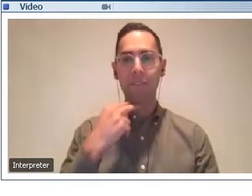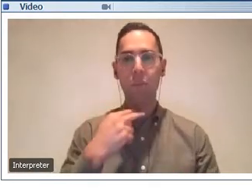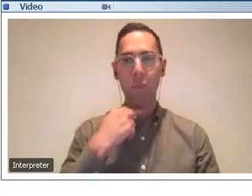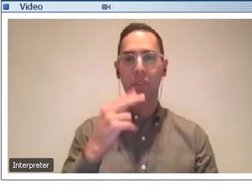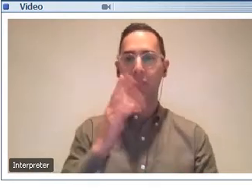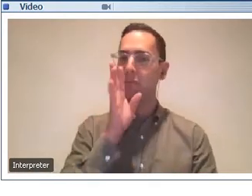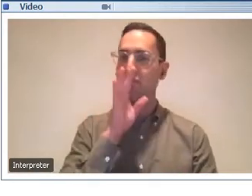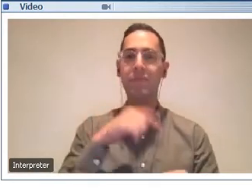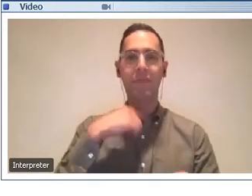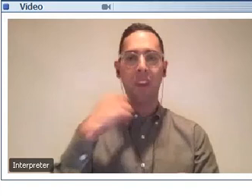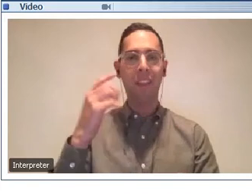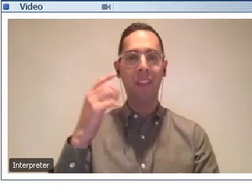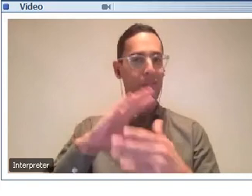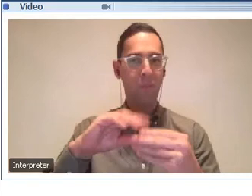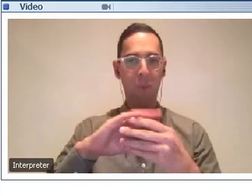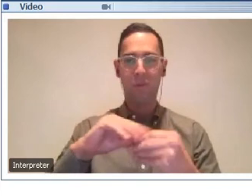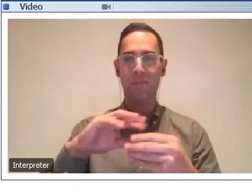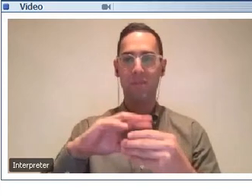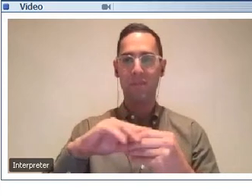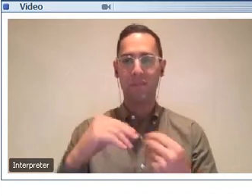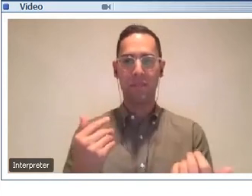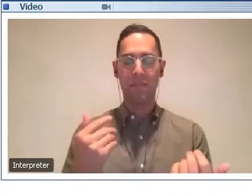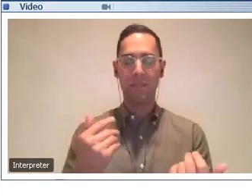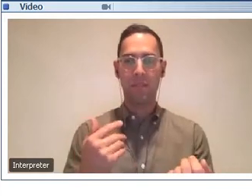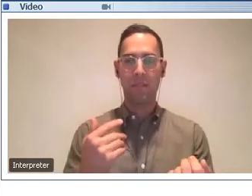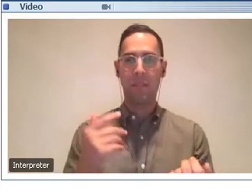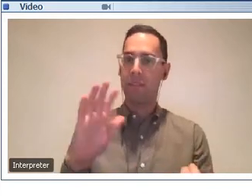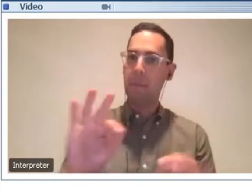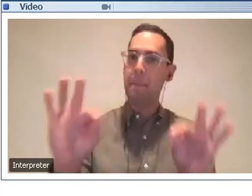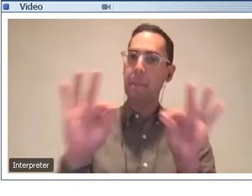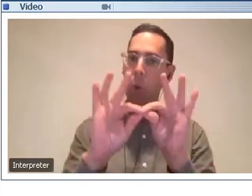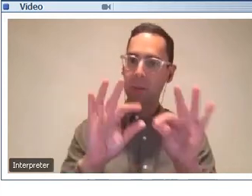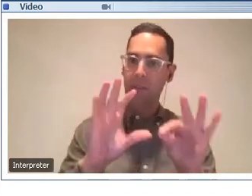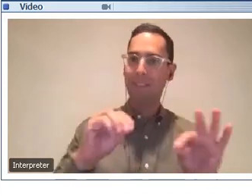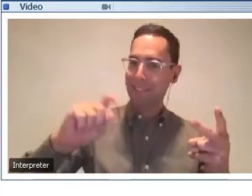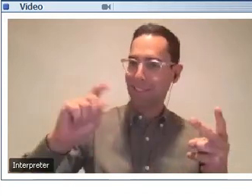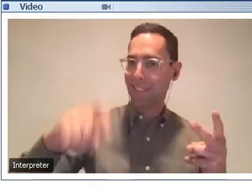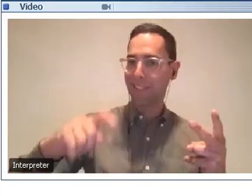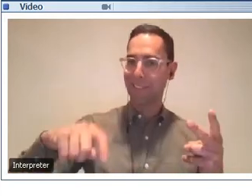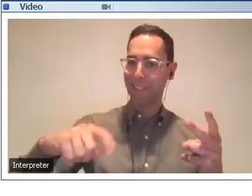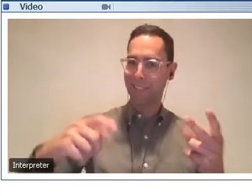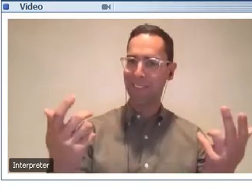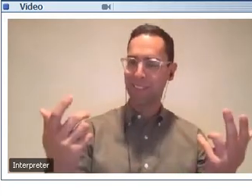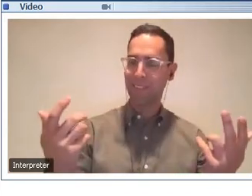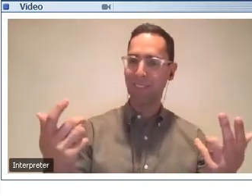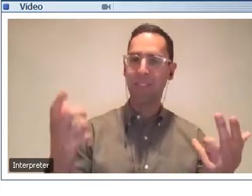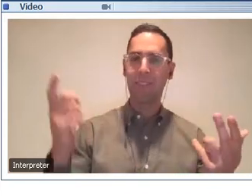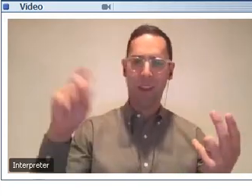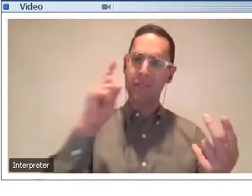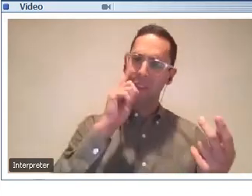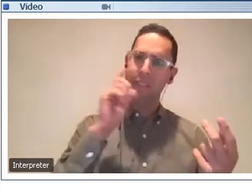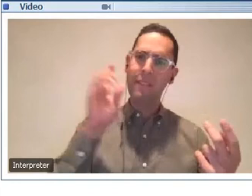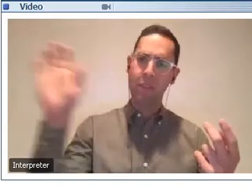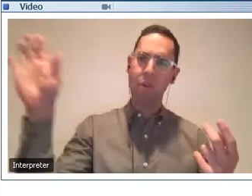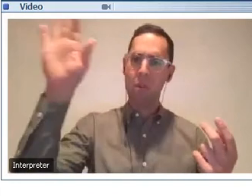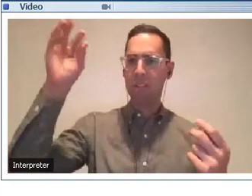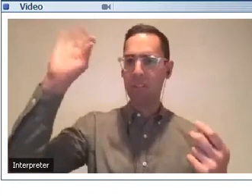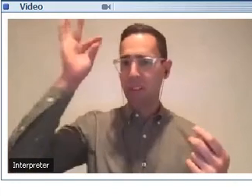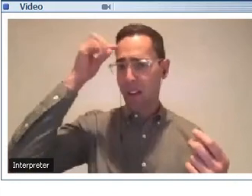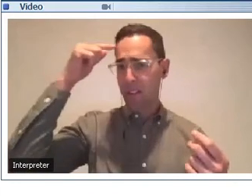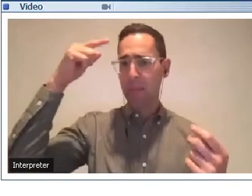and it's not just important, but needed. And it's not just needed, but it's necessary for systems and